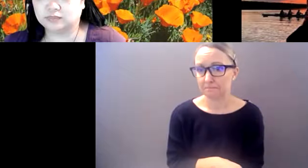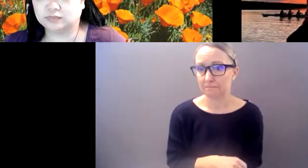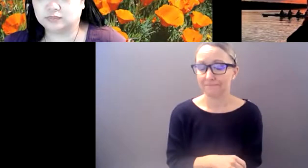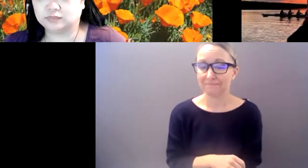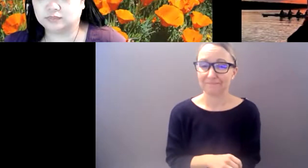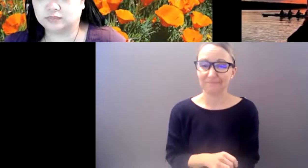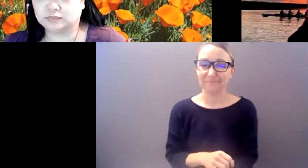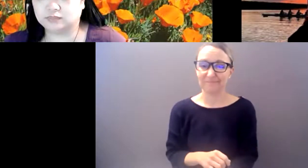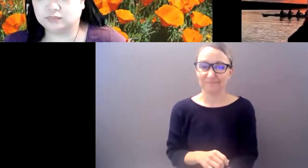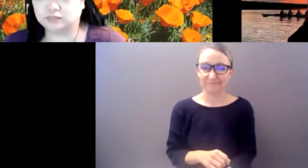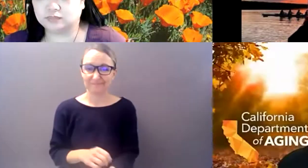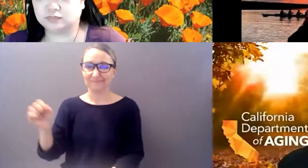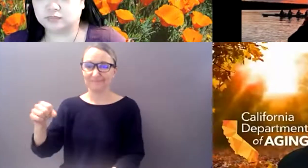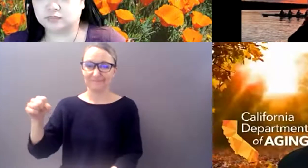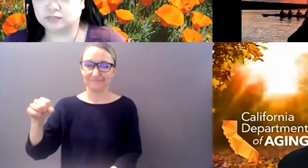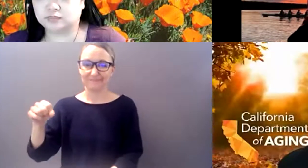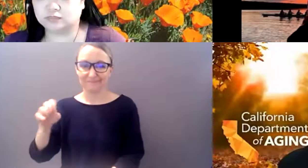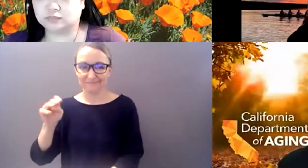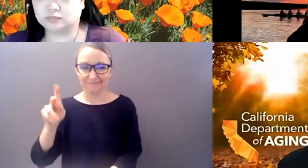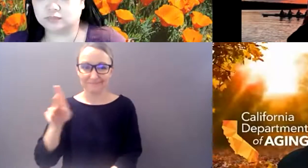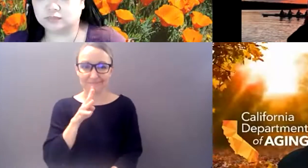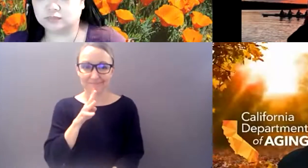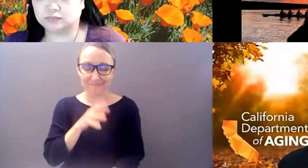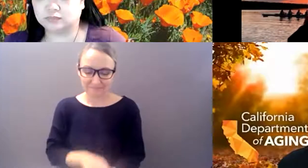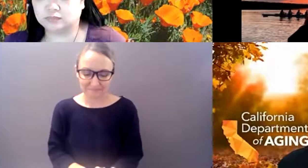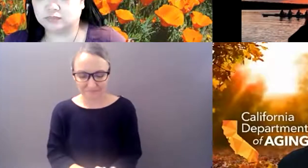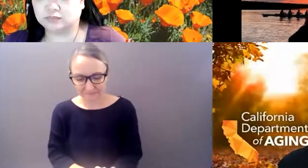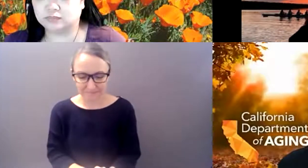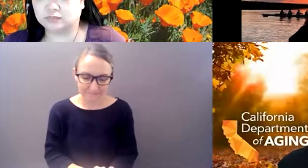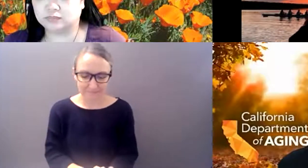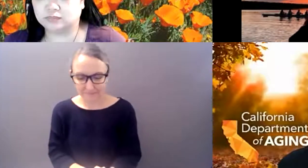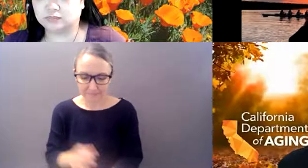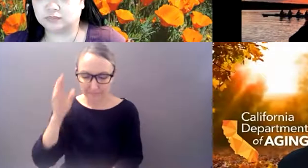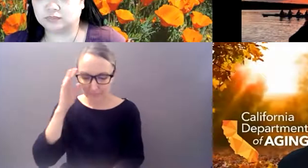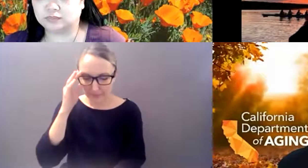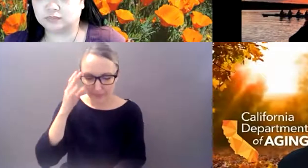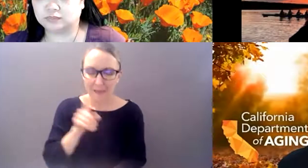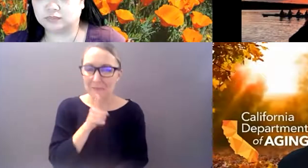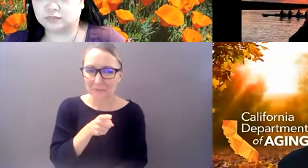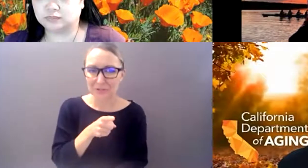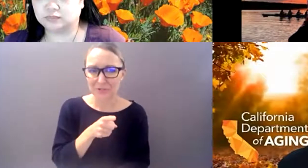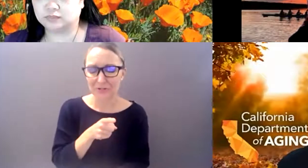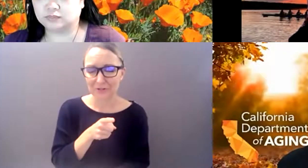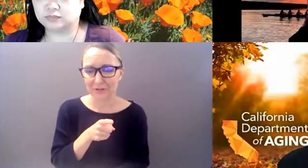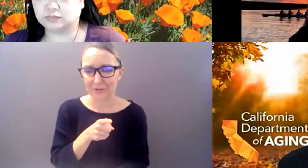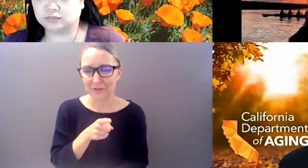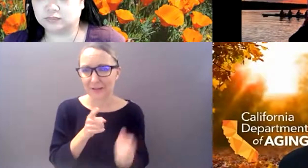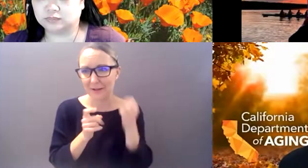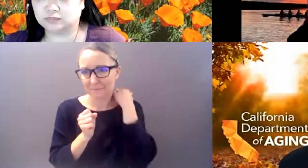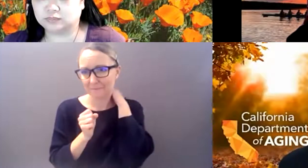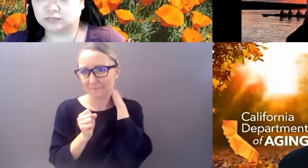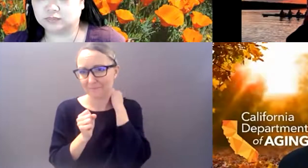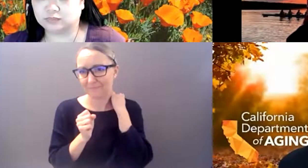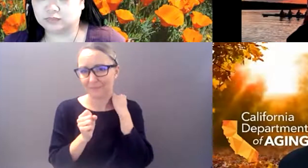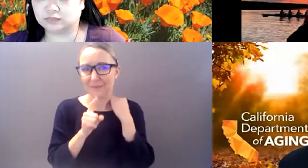Yeah, I'm sure, several on this call maybe where the state's sort of, repeated